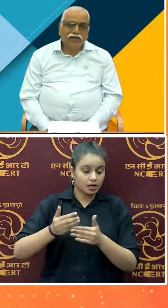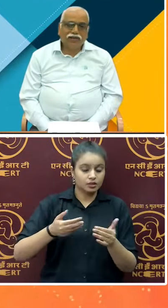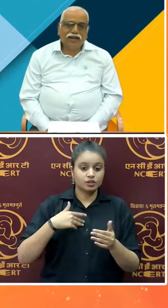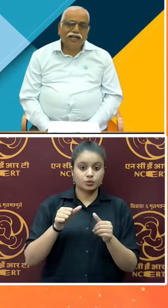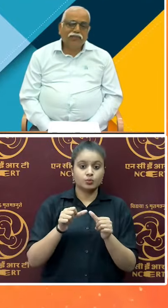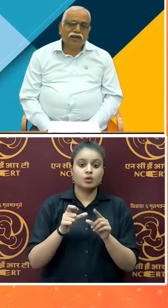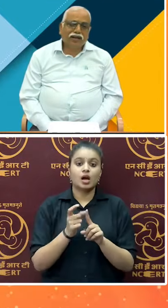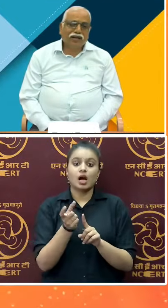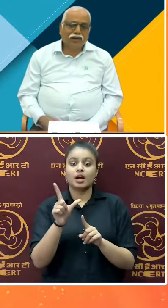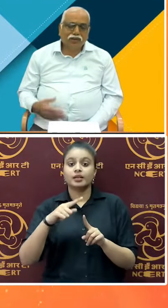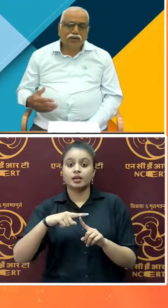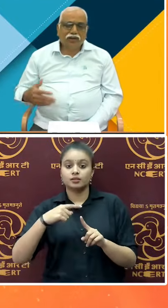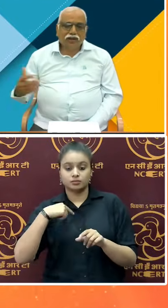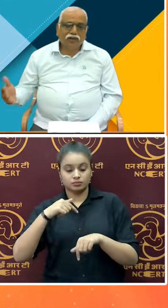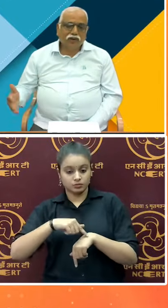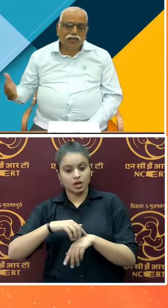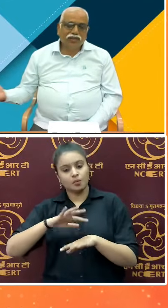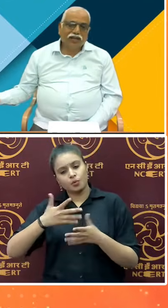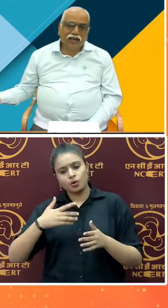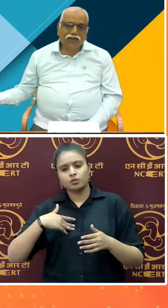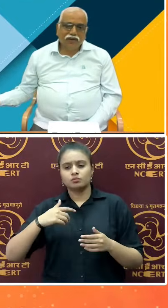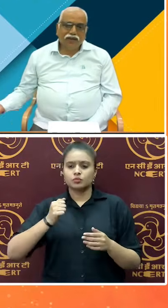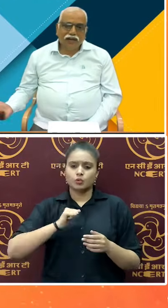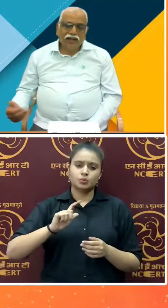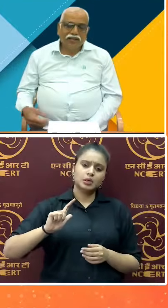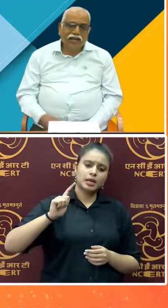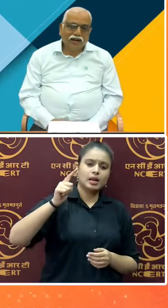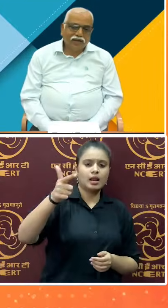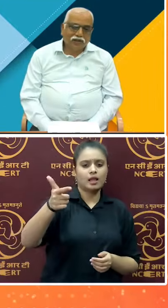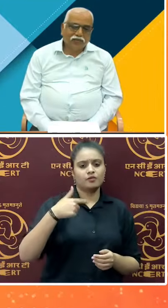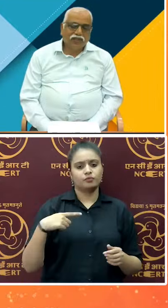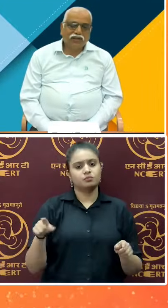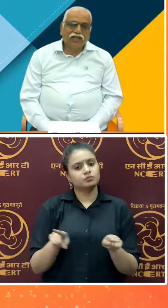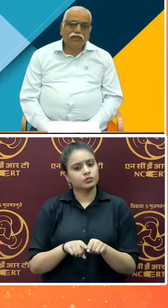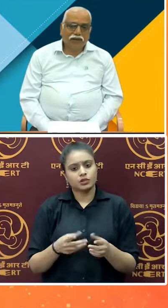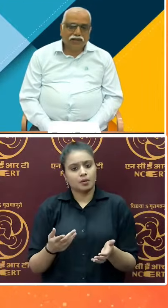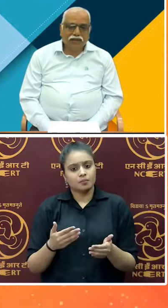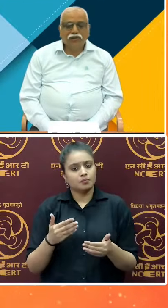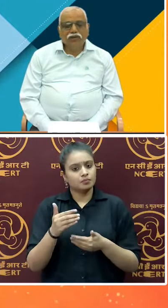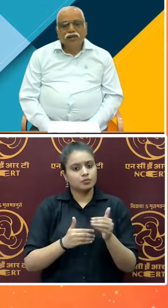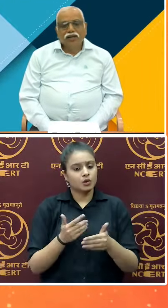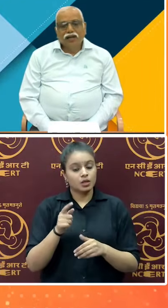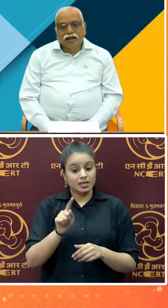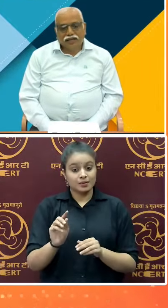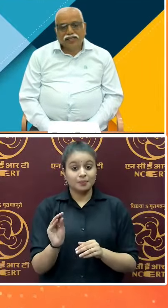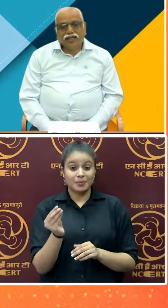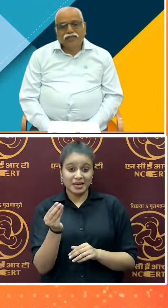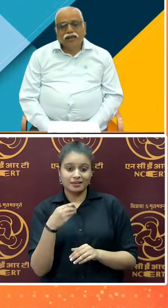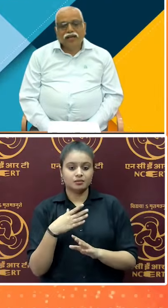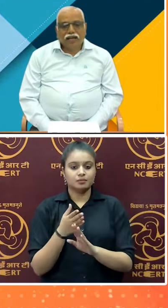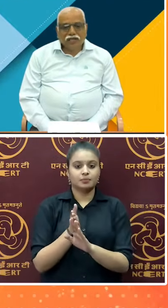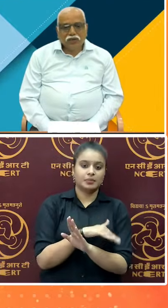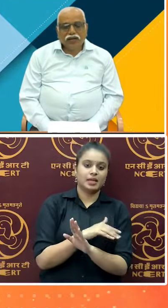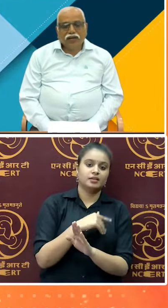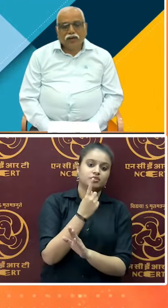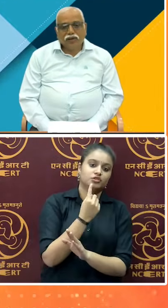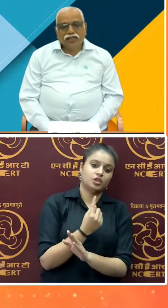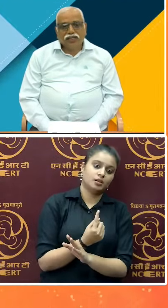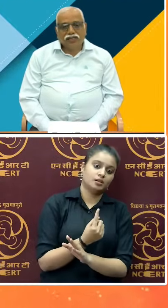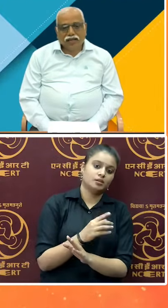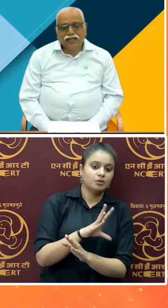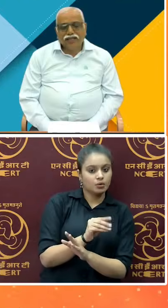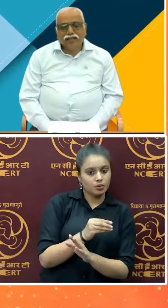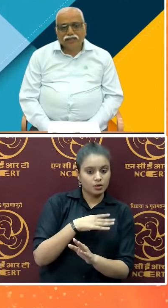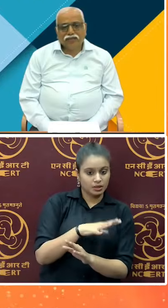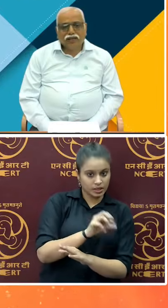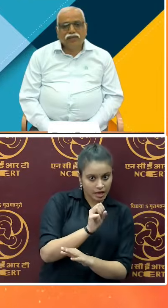period also, and it may continue towards its life cycle also. So it is better to address them as we notice